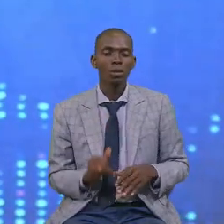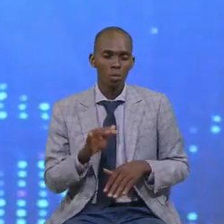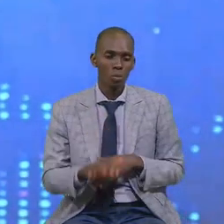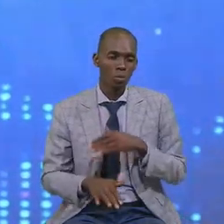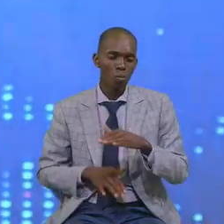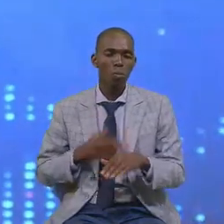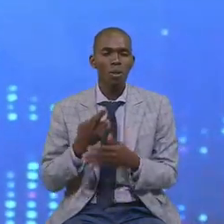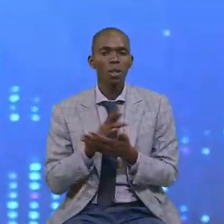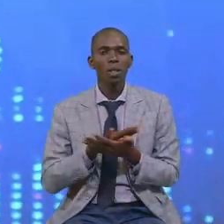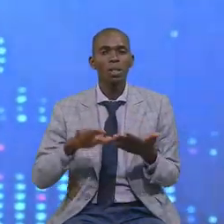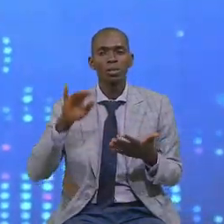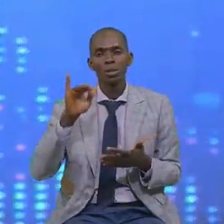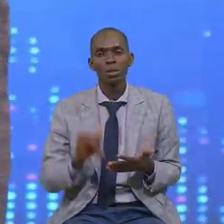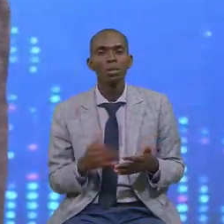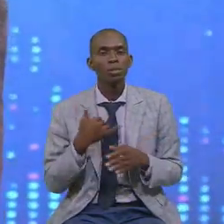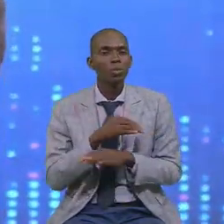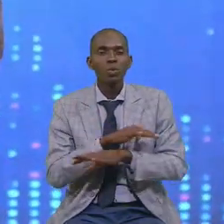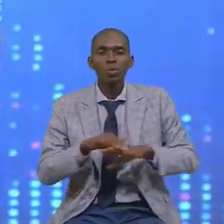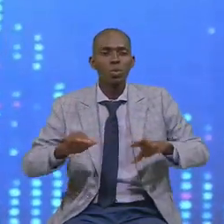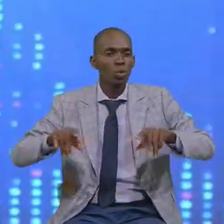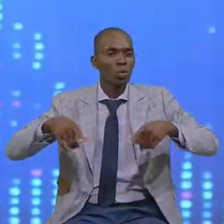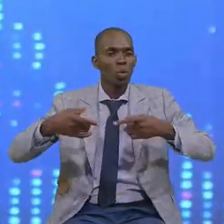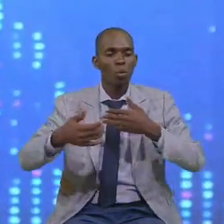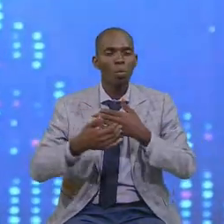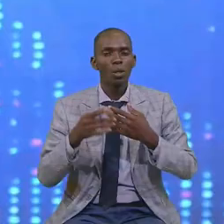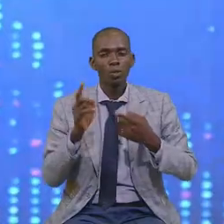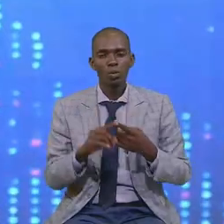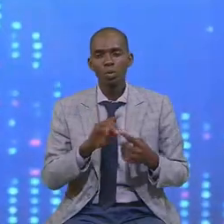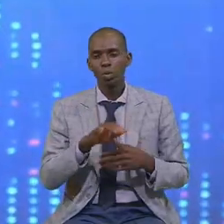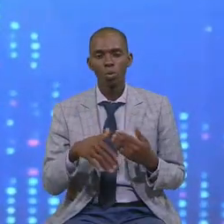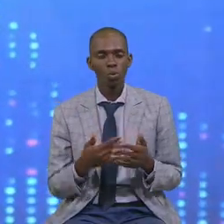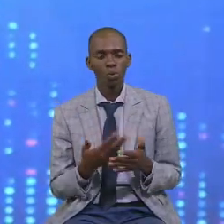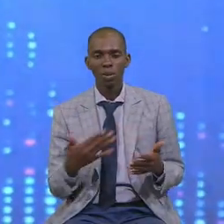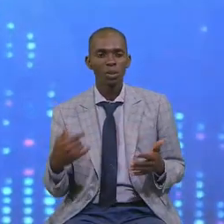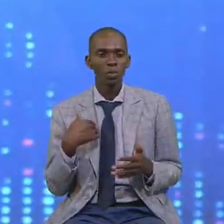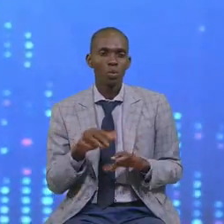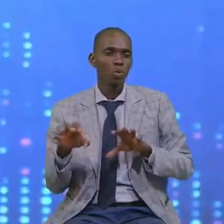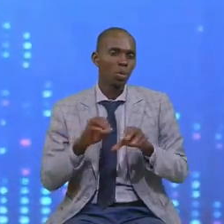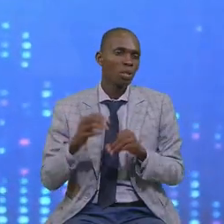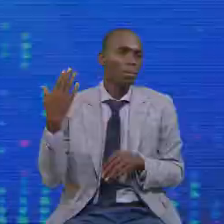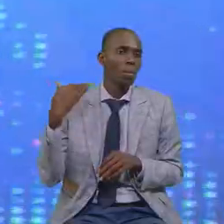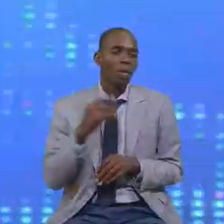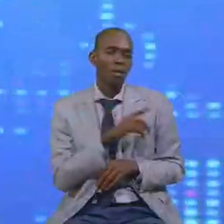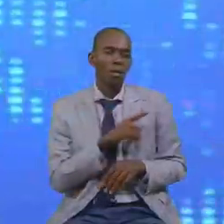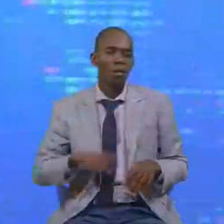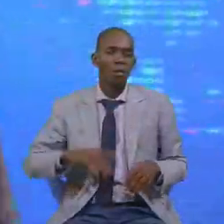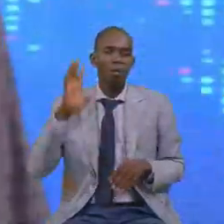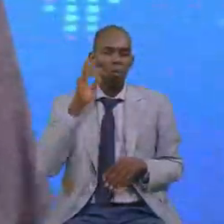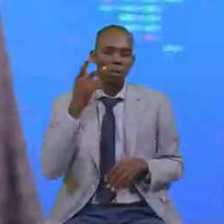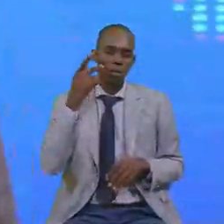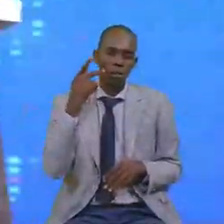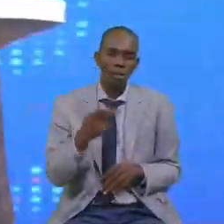righteously. And we do not go back to those things we're doing before. And the Lord will see that truly